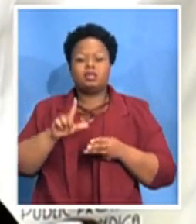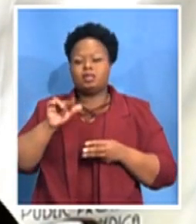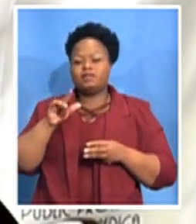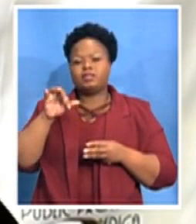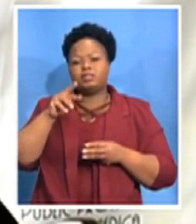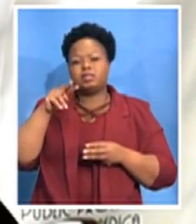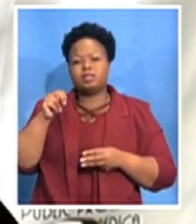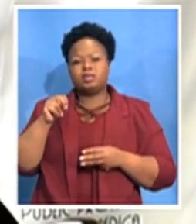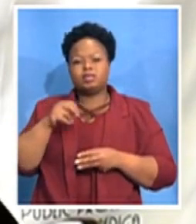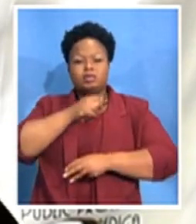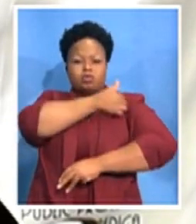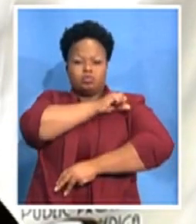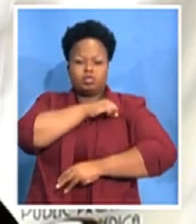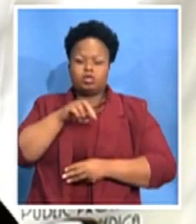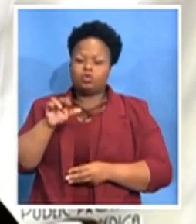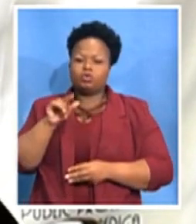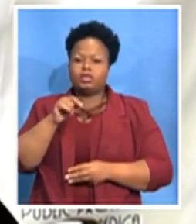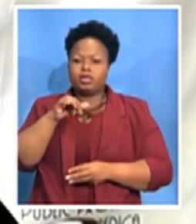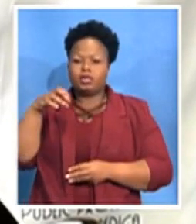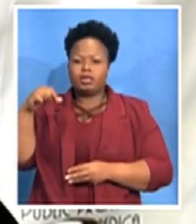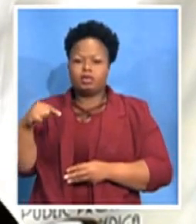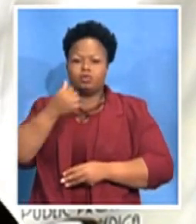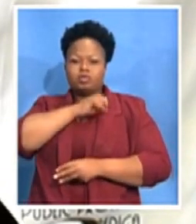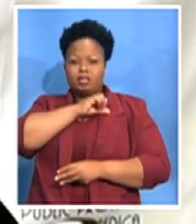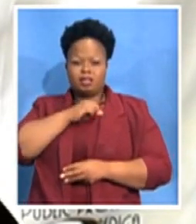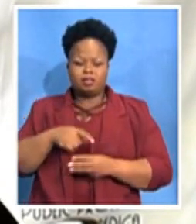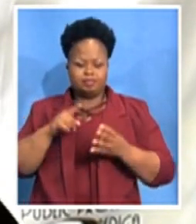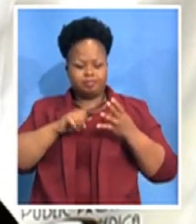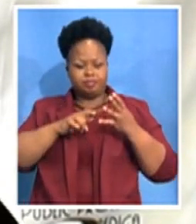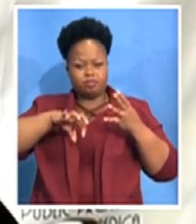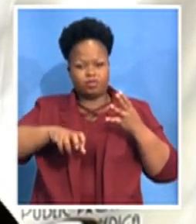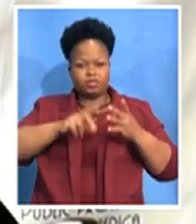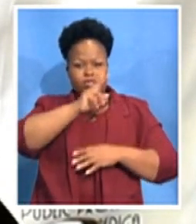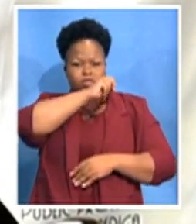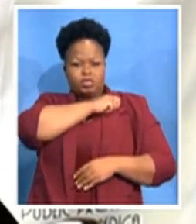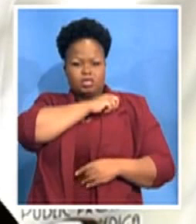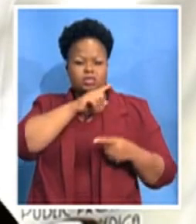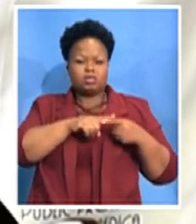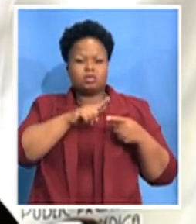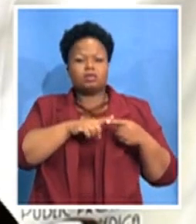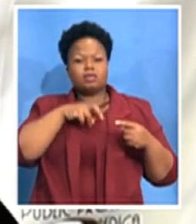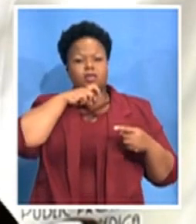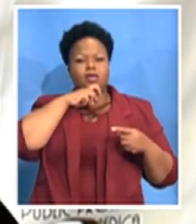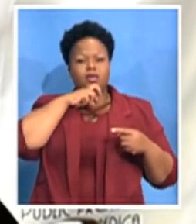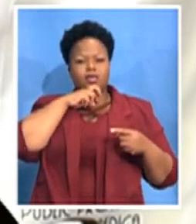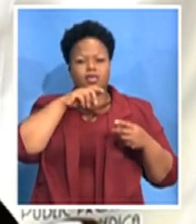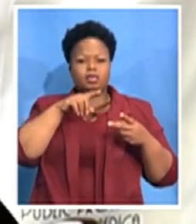Hospital. In KwaZulu-Natal, we went to Christ the King Hospital, Richflay